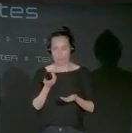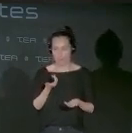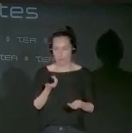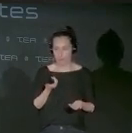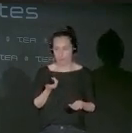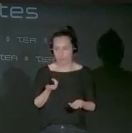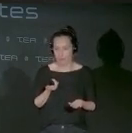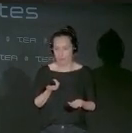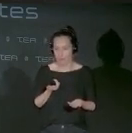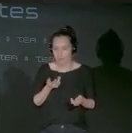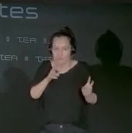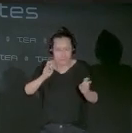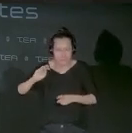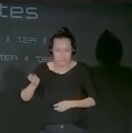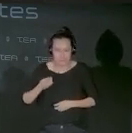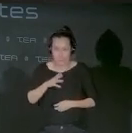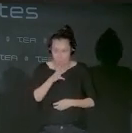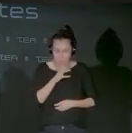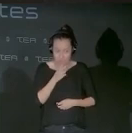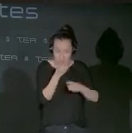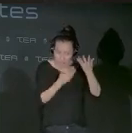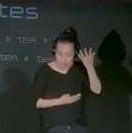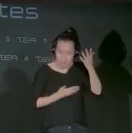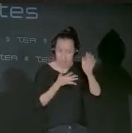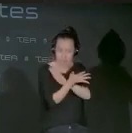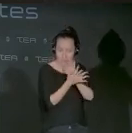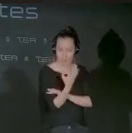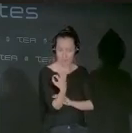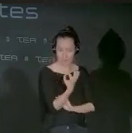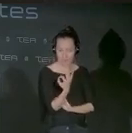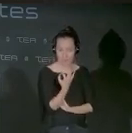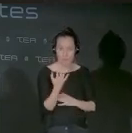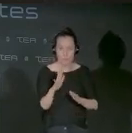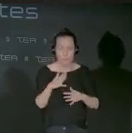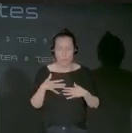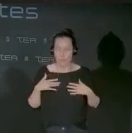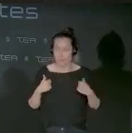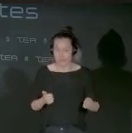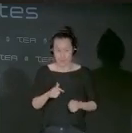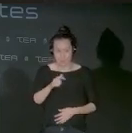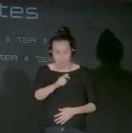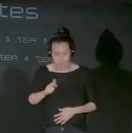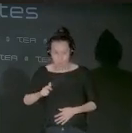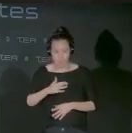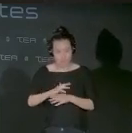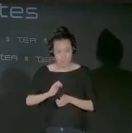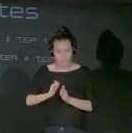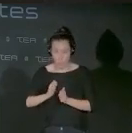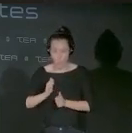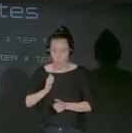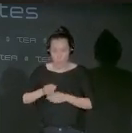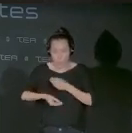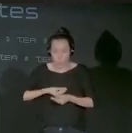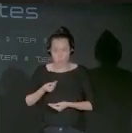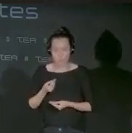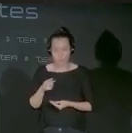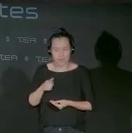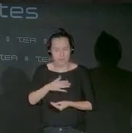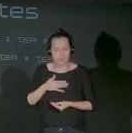from games is that freedom, that individuality, that personal sovereignty,